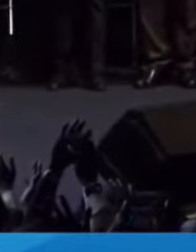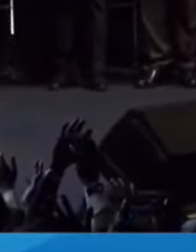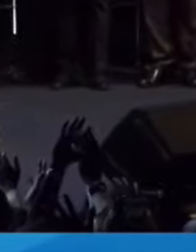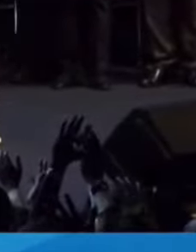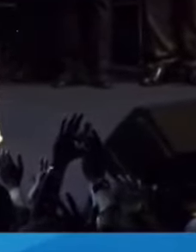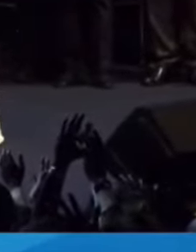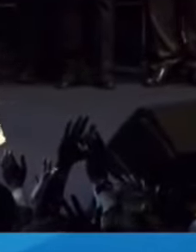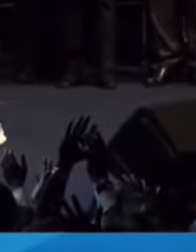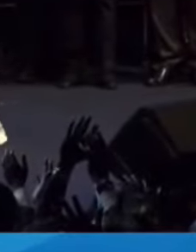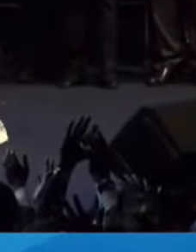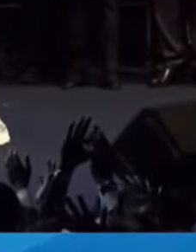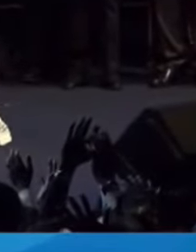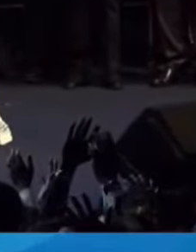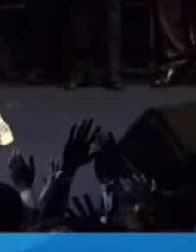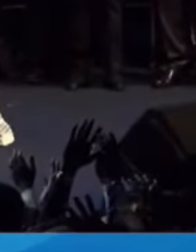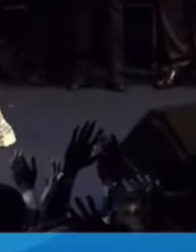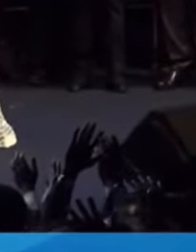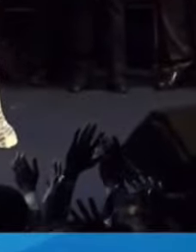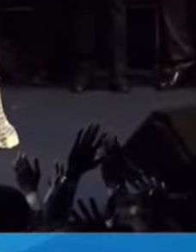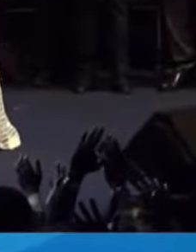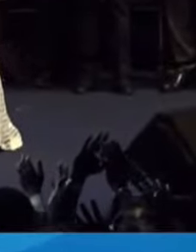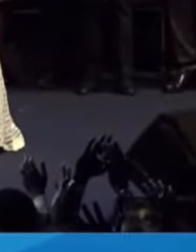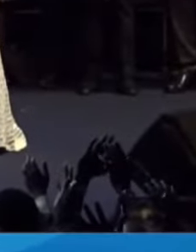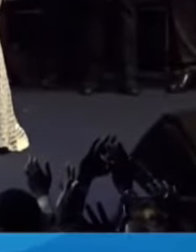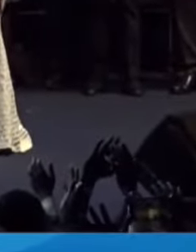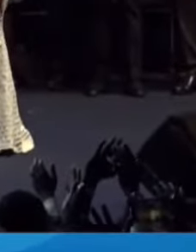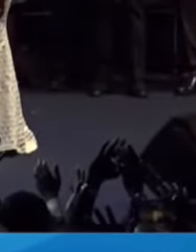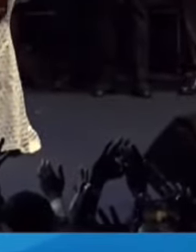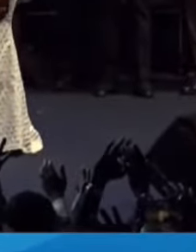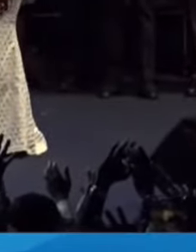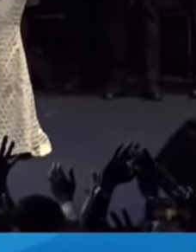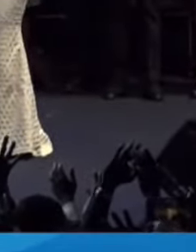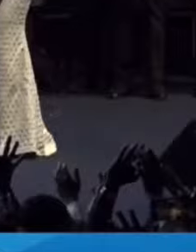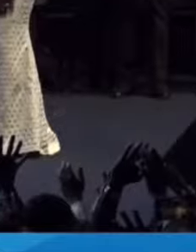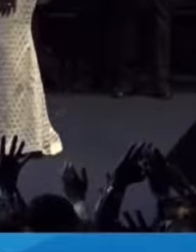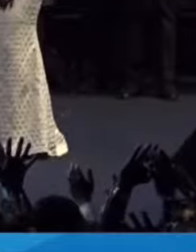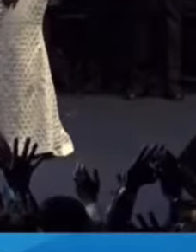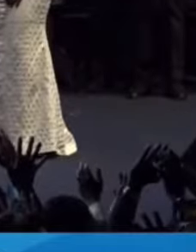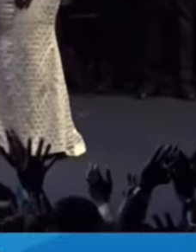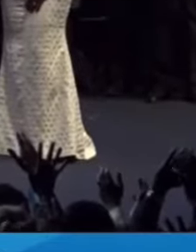bit all right let me let me have another